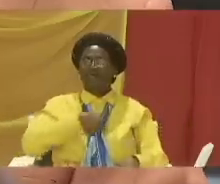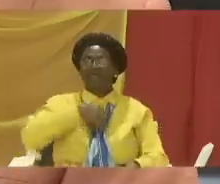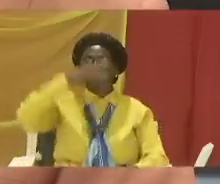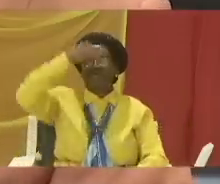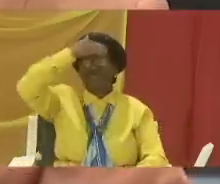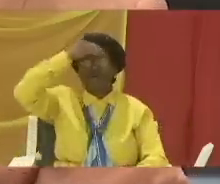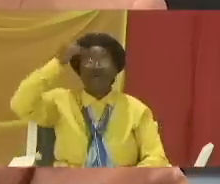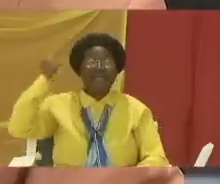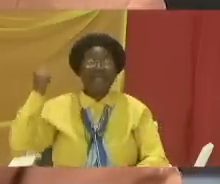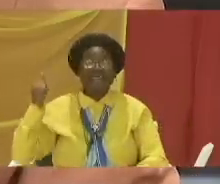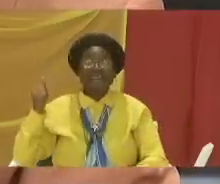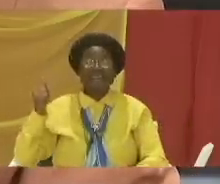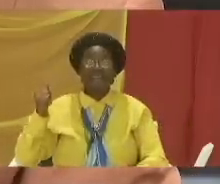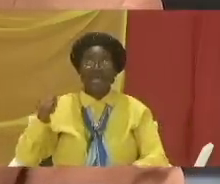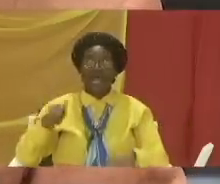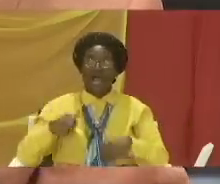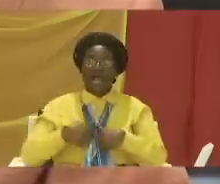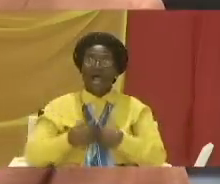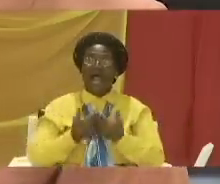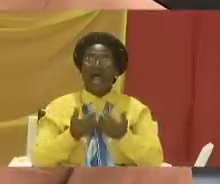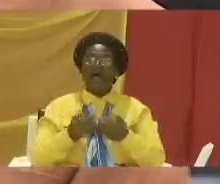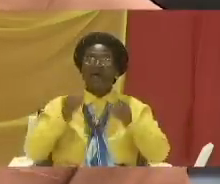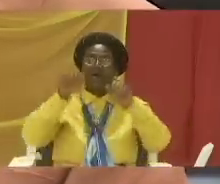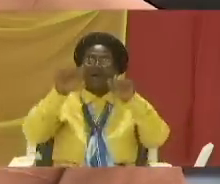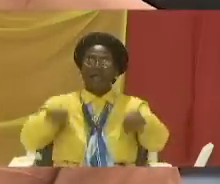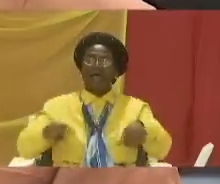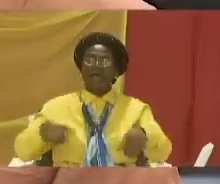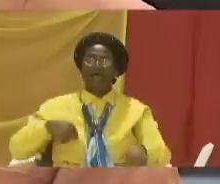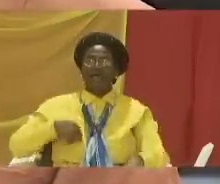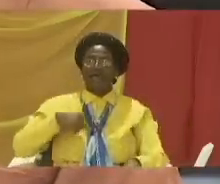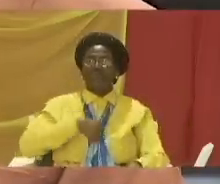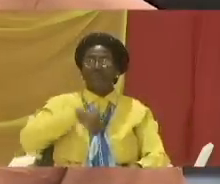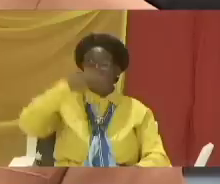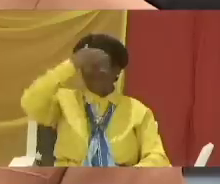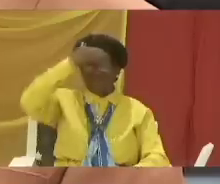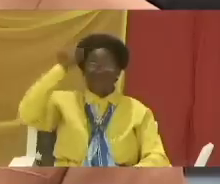How can we forget this Holy Ghost service?